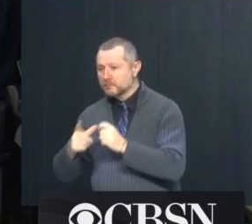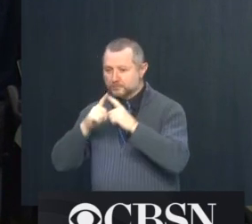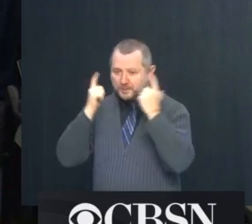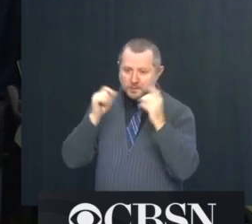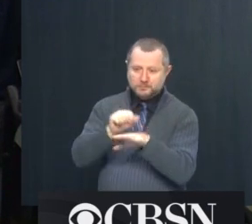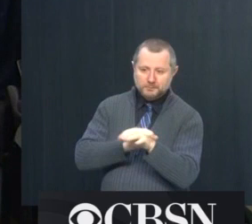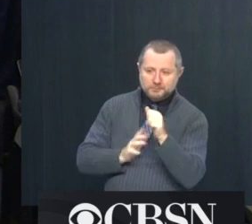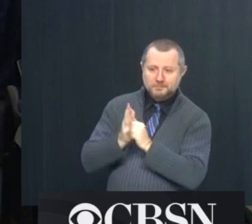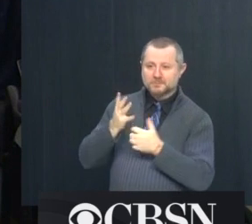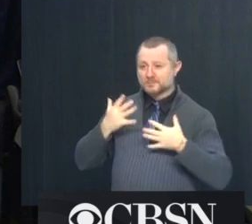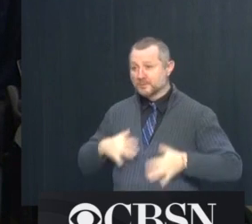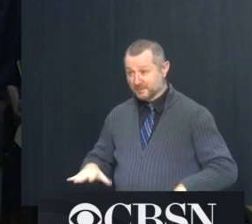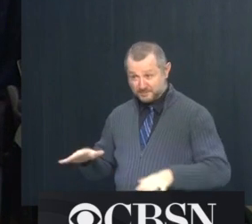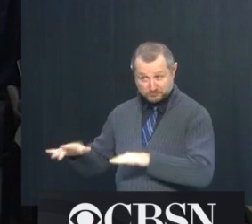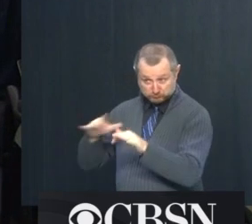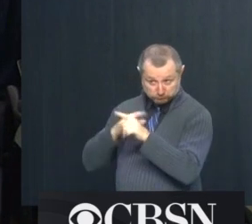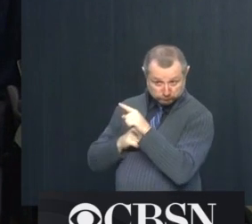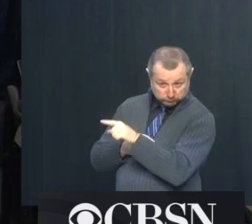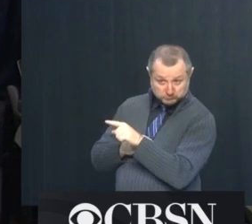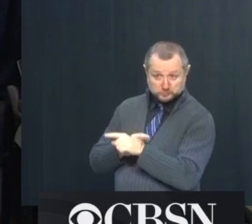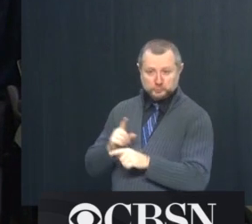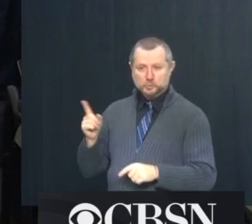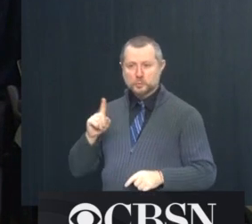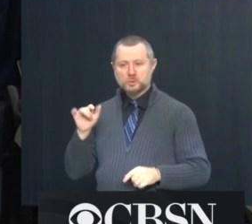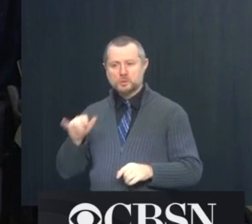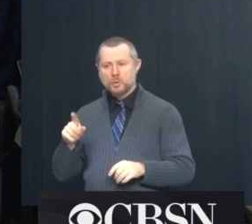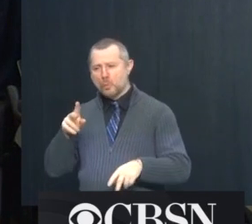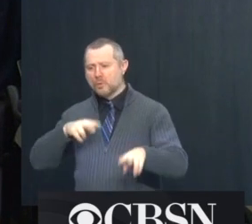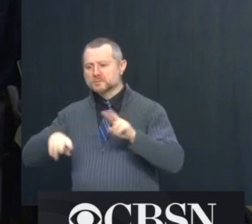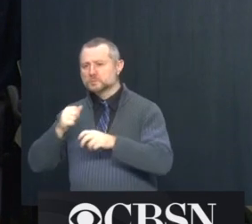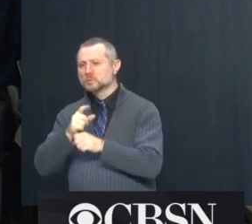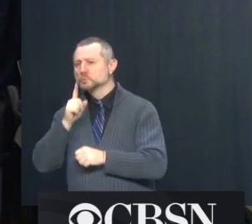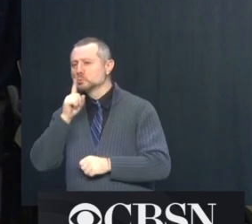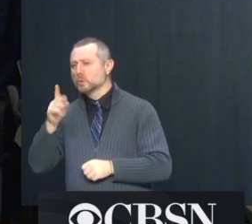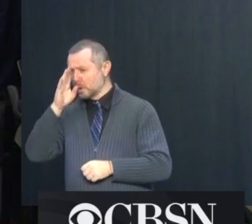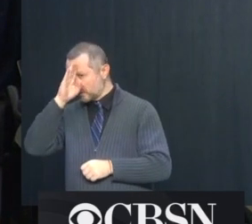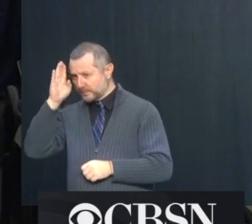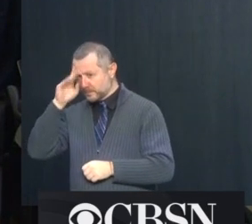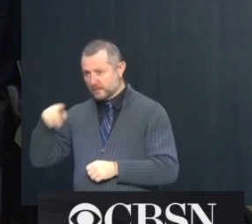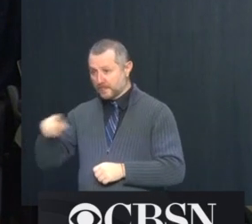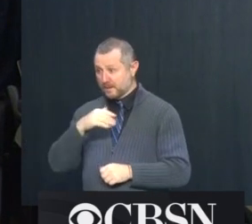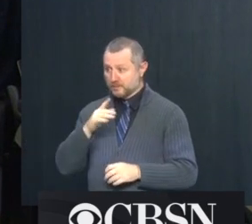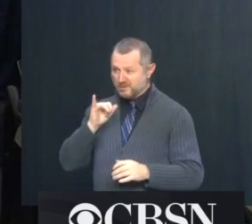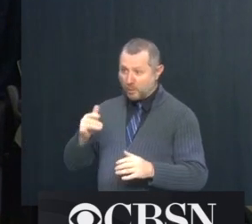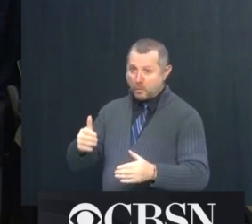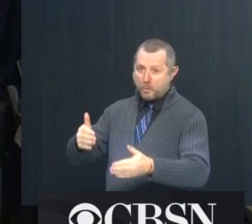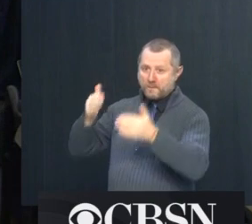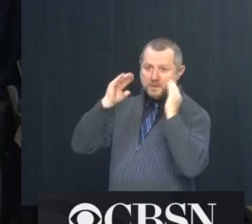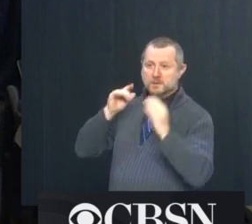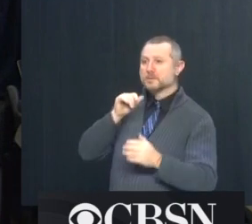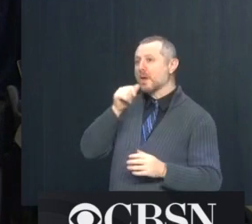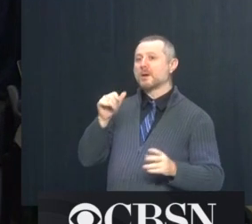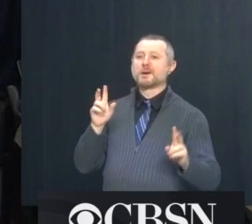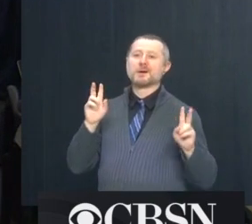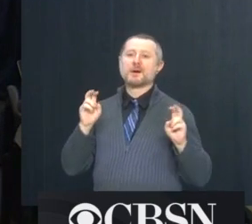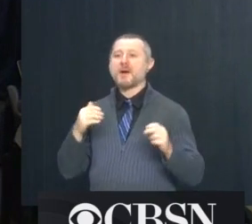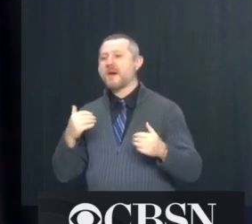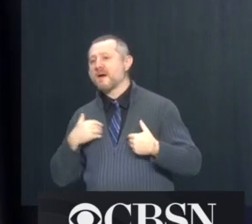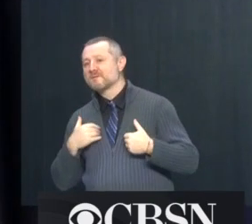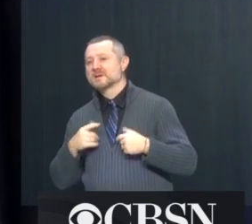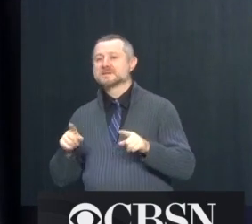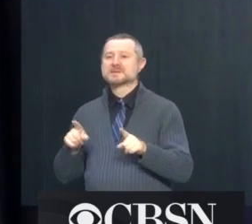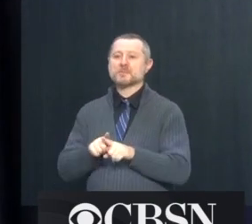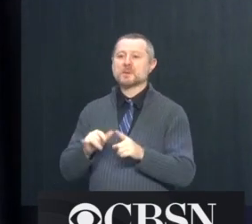such, where's the oversight to make sure that those hospitals that were really inundated last time don't have the proper supply that they